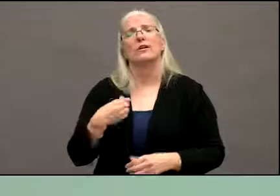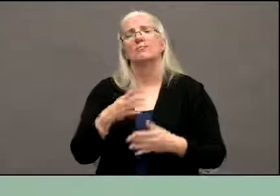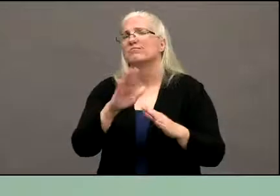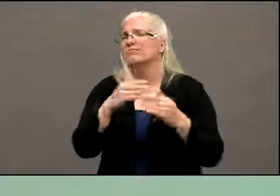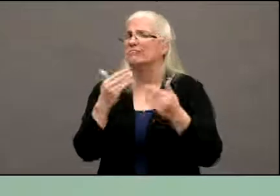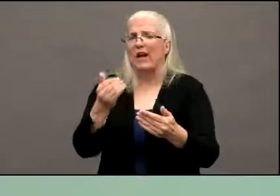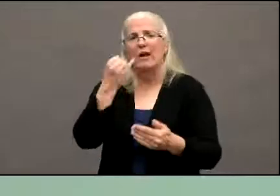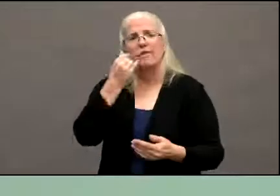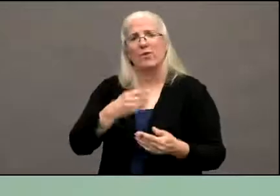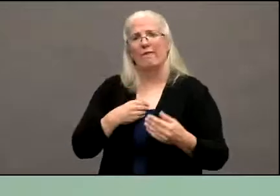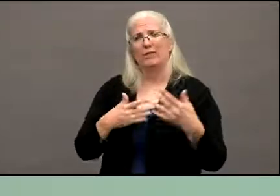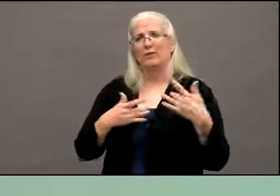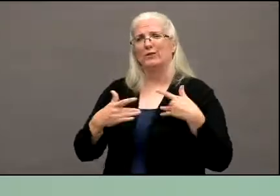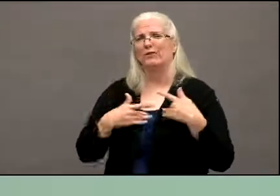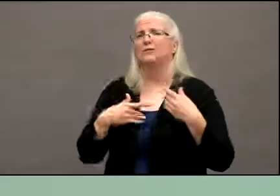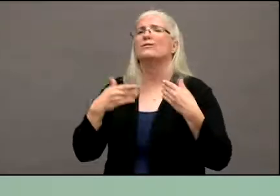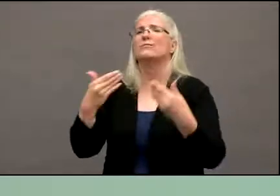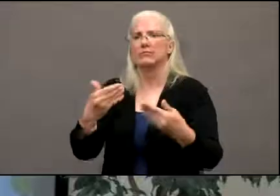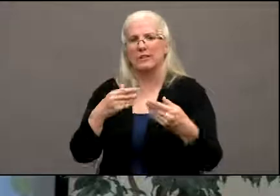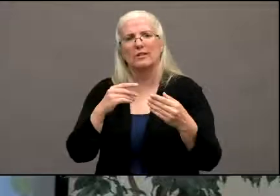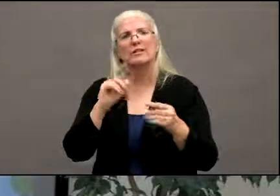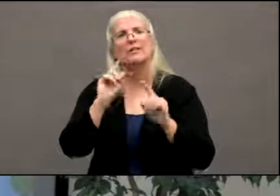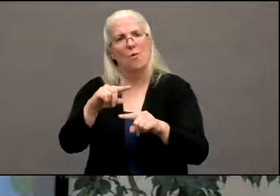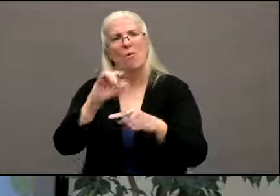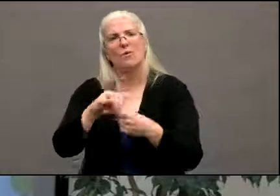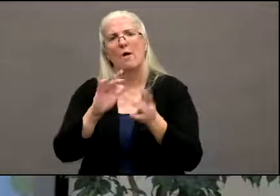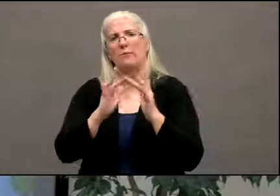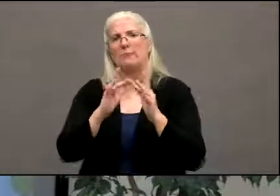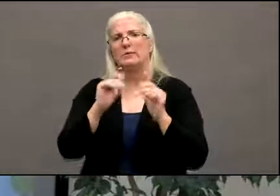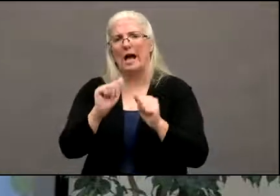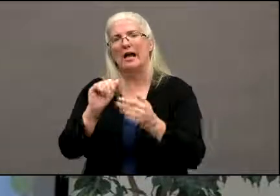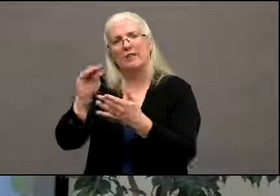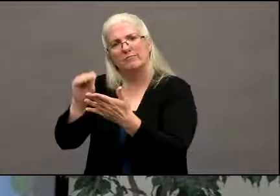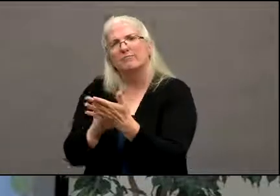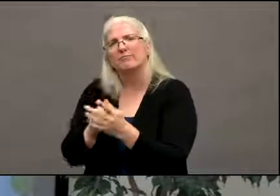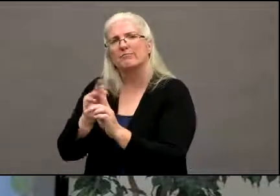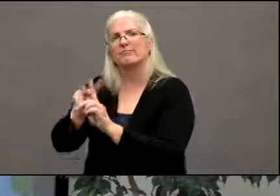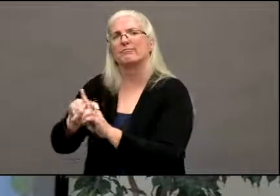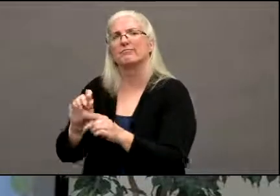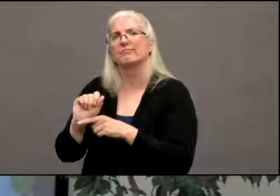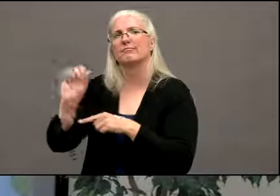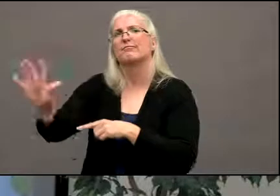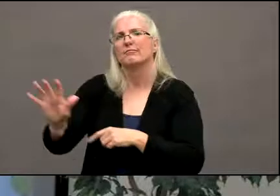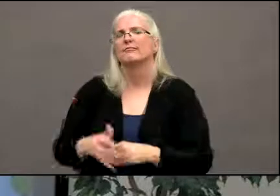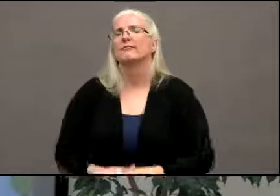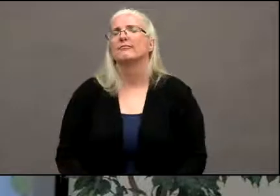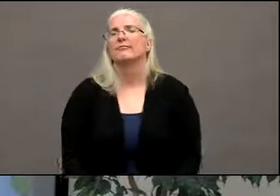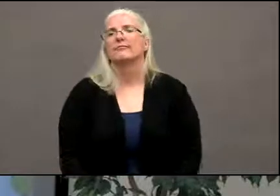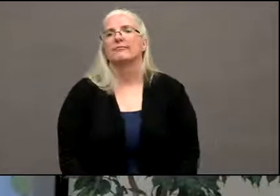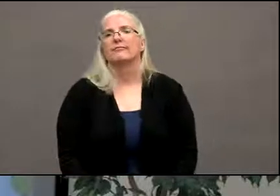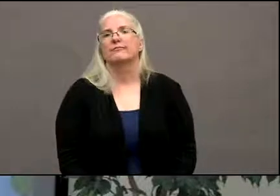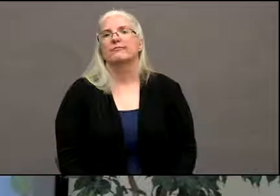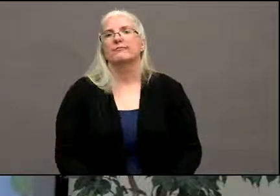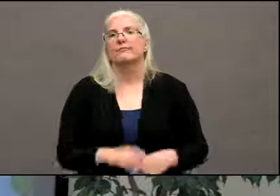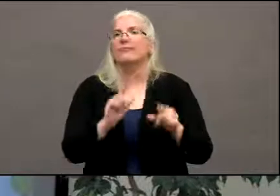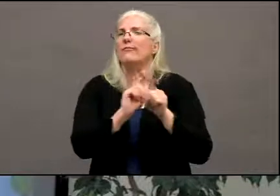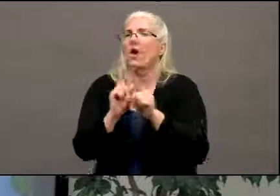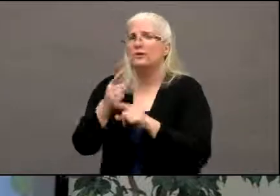businesses that could use a little extra help. And they can also call our business call center as well. Absolutely, and I'm going to make sure I get the number right. So I'm going to look down at my notes,